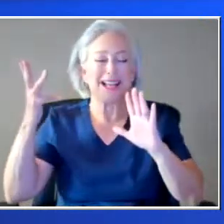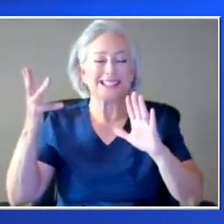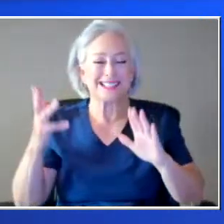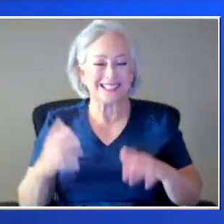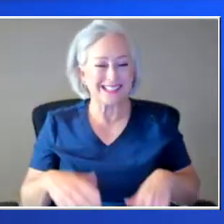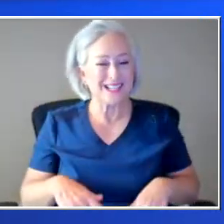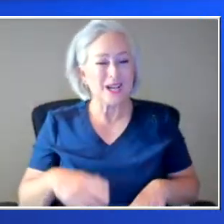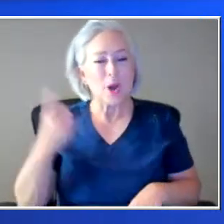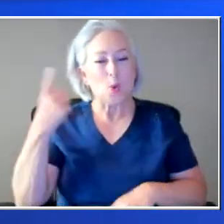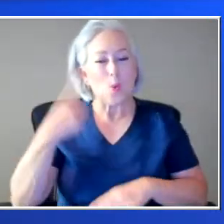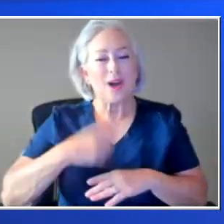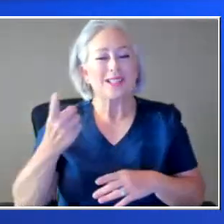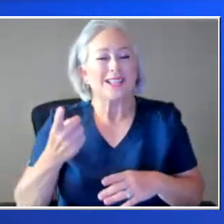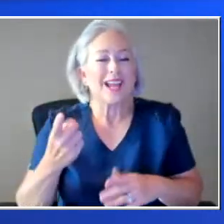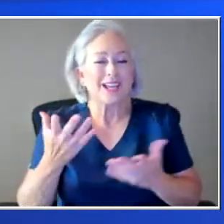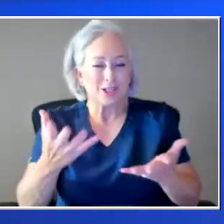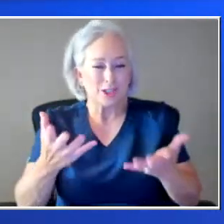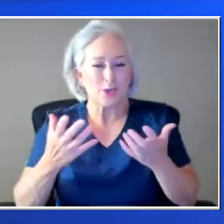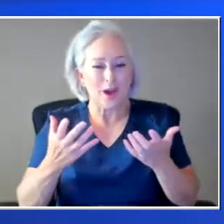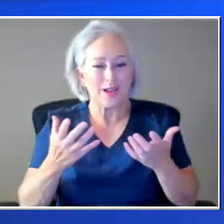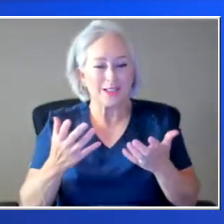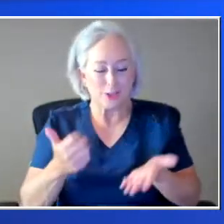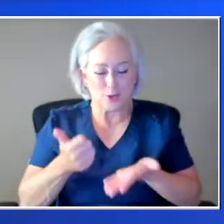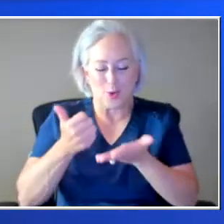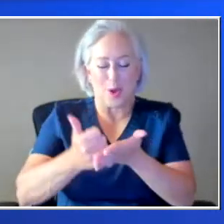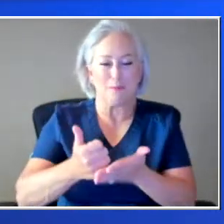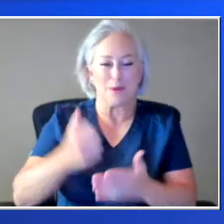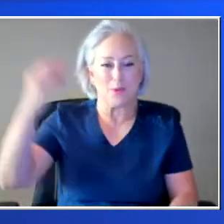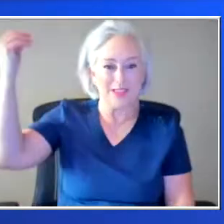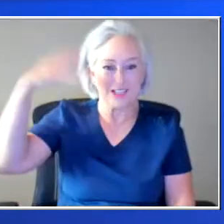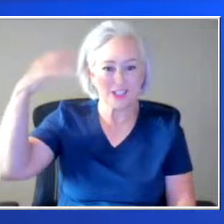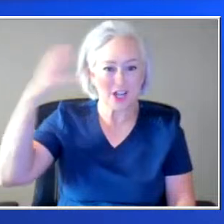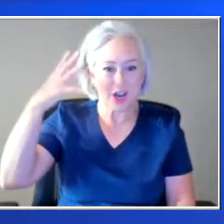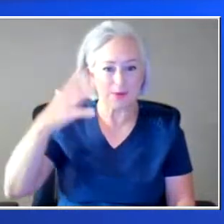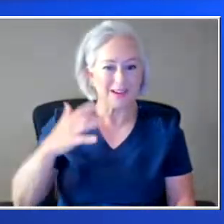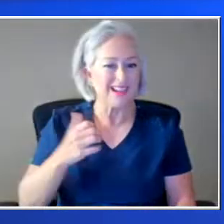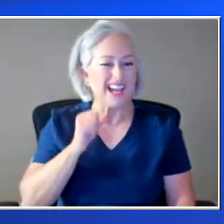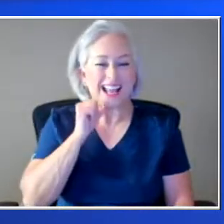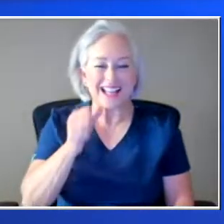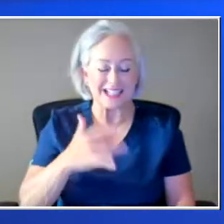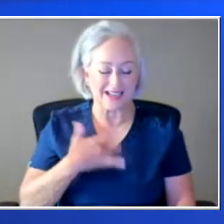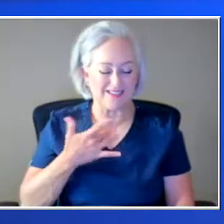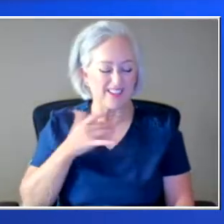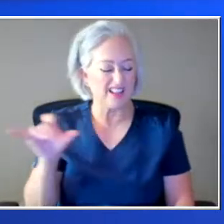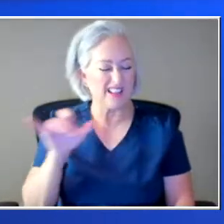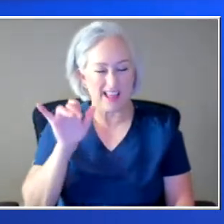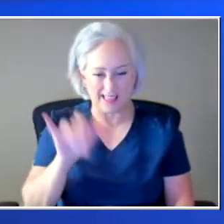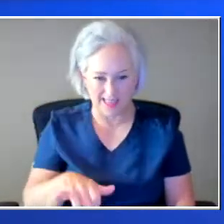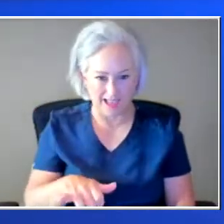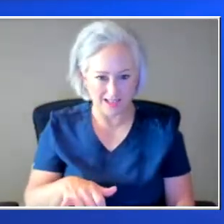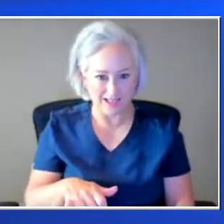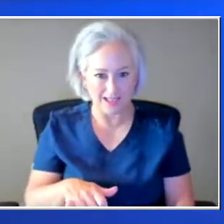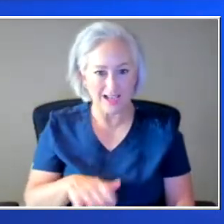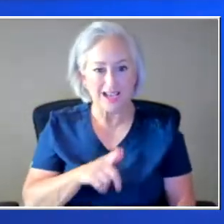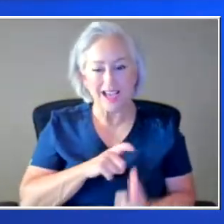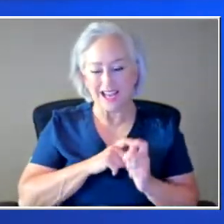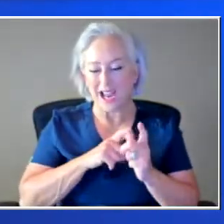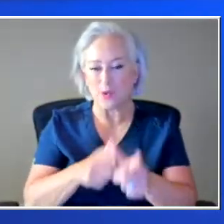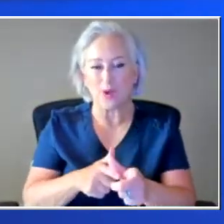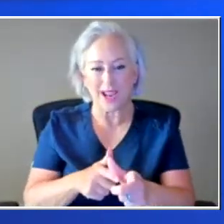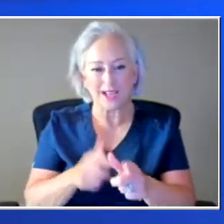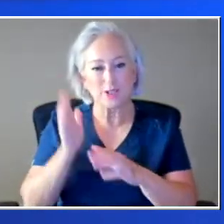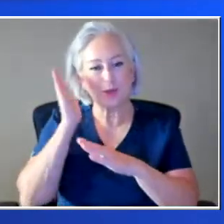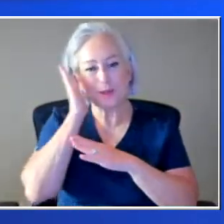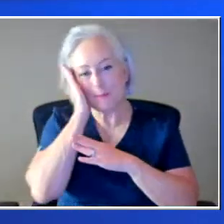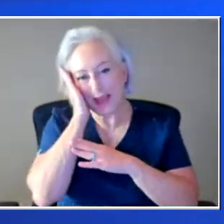feel like it. And I say in my mind, I ran back to the bed that she had just made, and I really didn't run. She